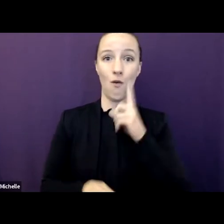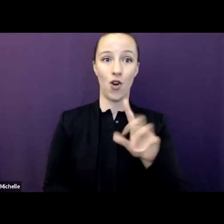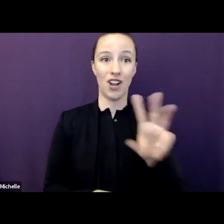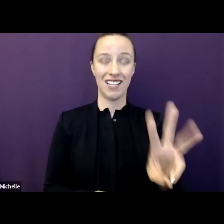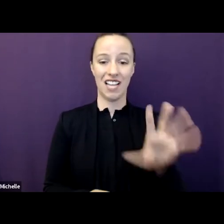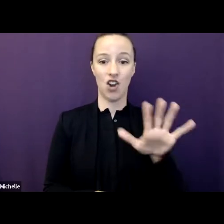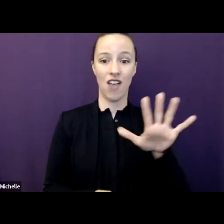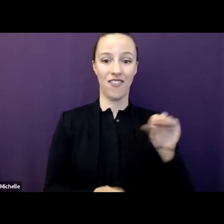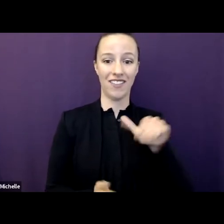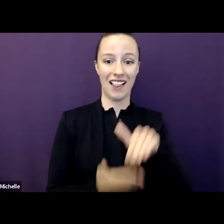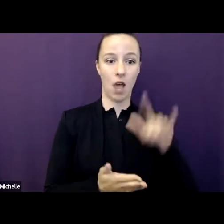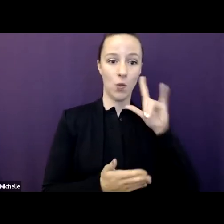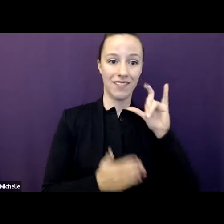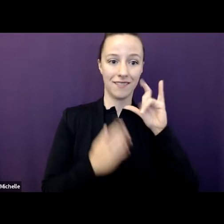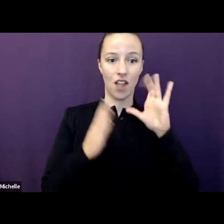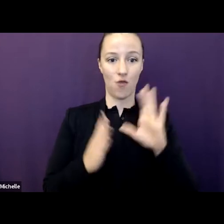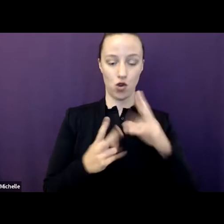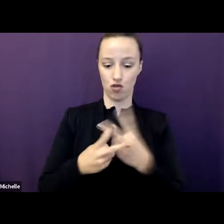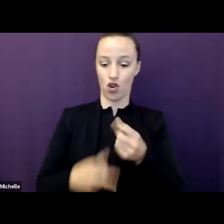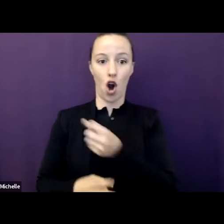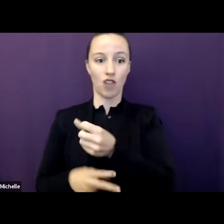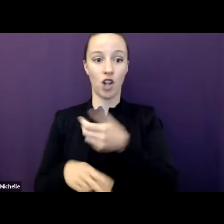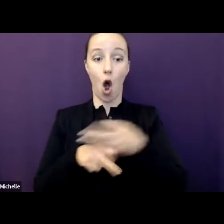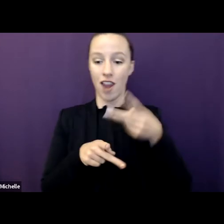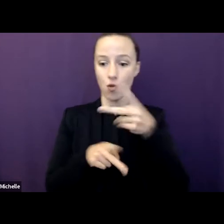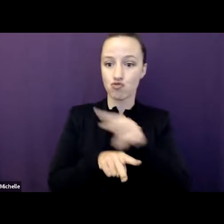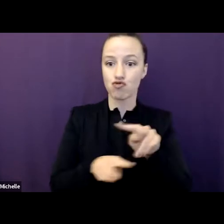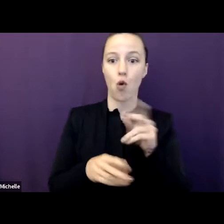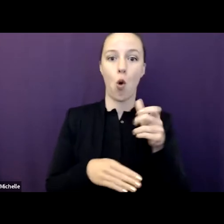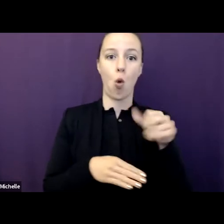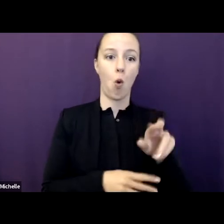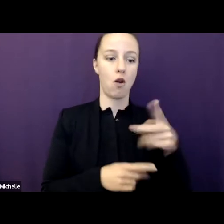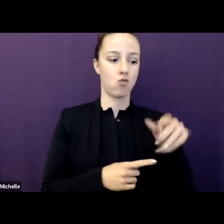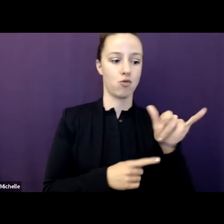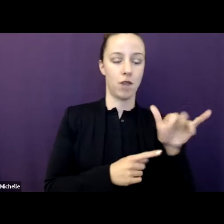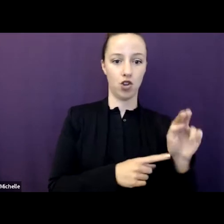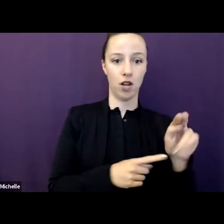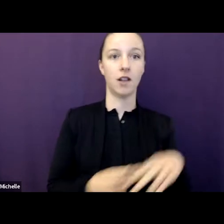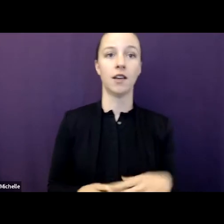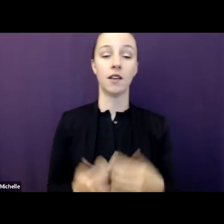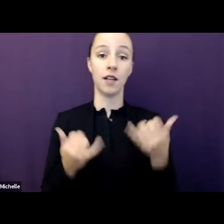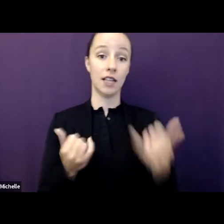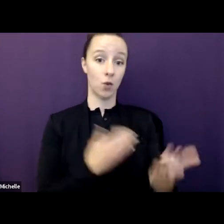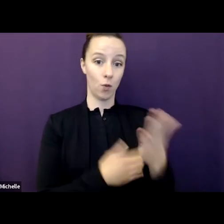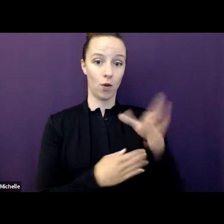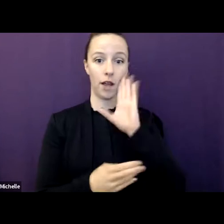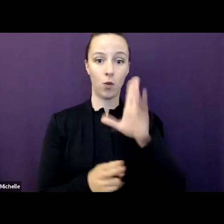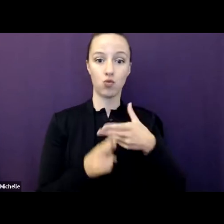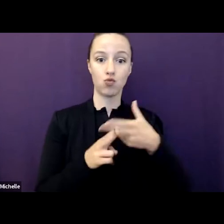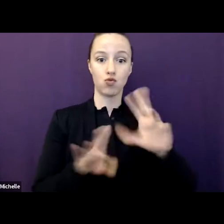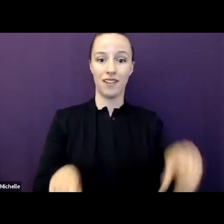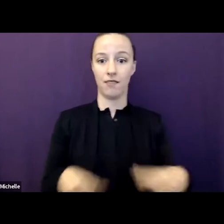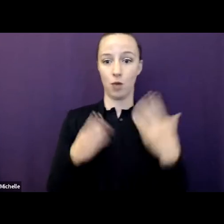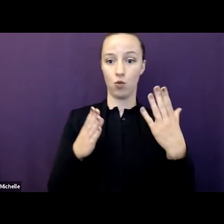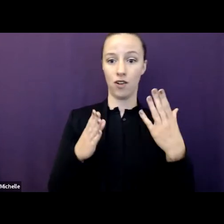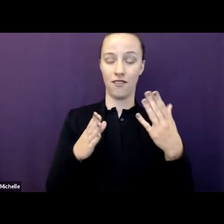650,000 Californians who are incarcerated on parole or probation. This morning, I will briefly provide an